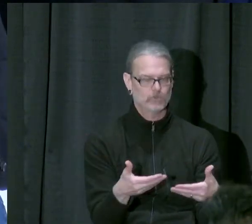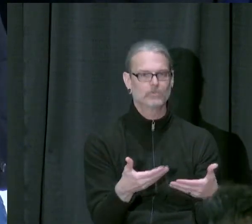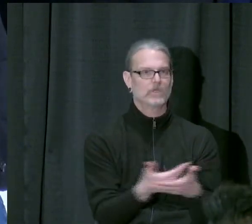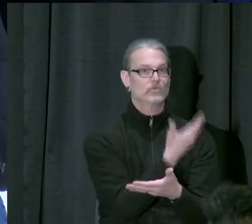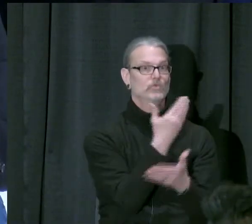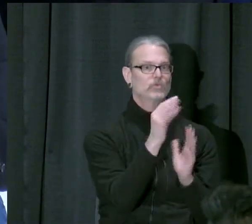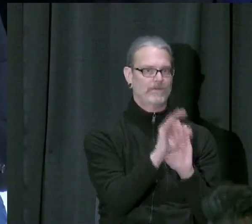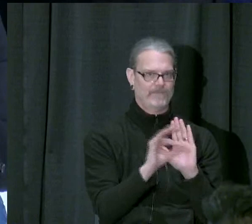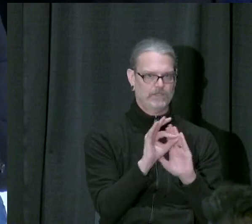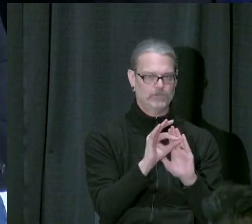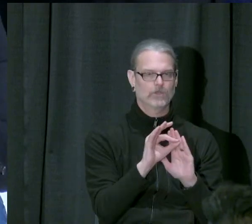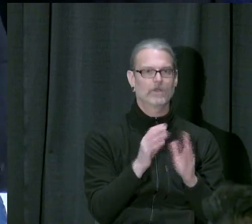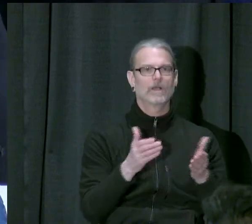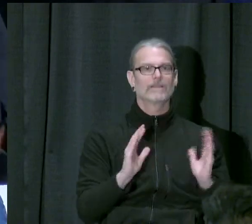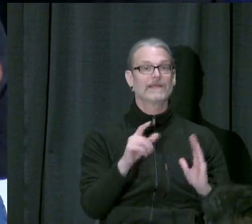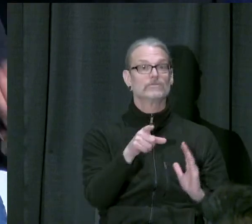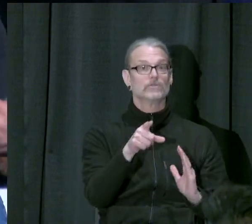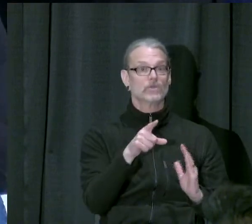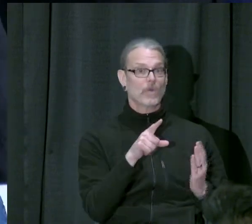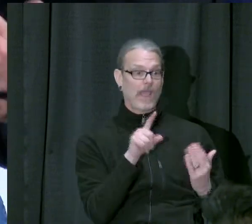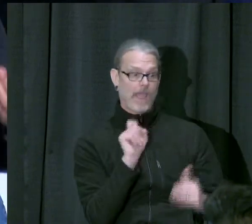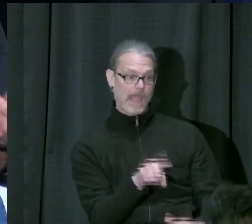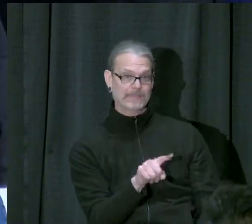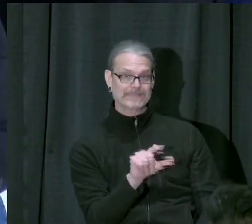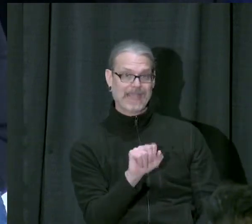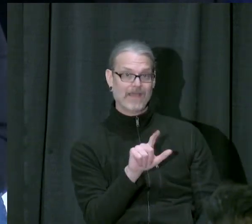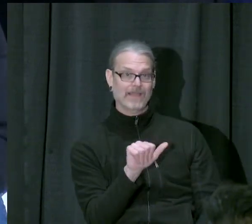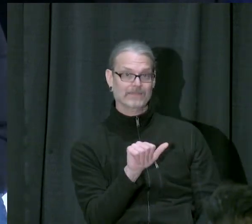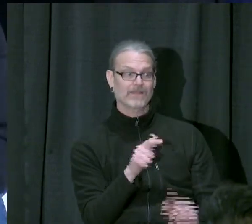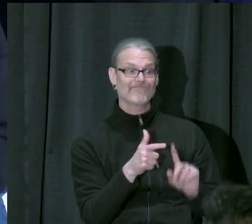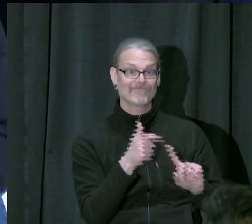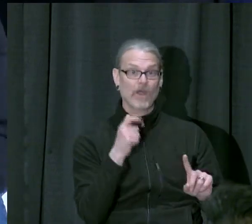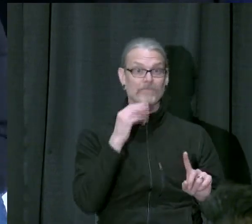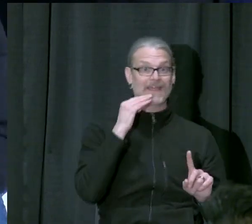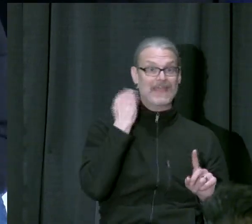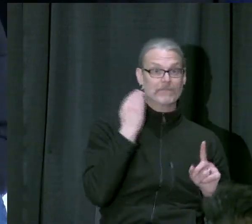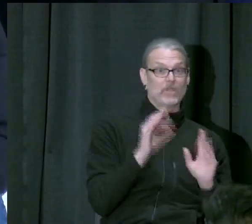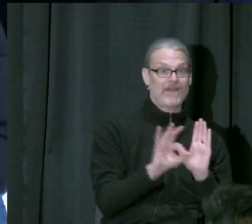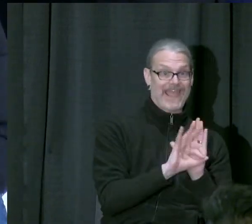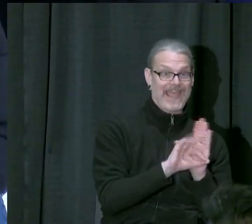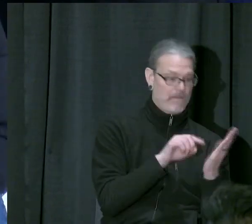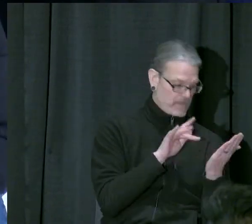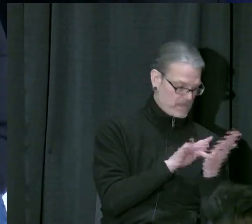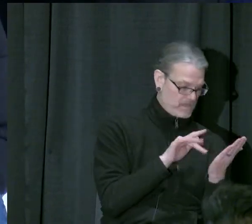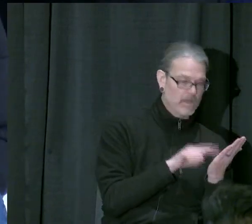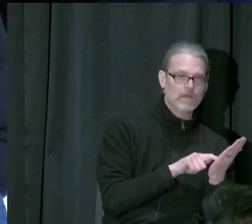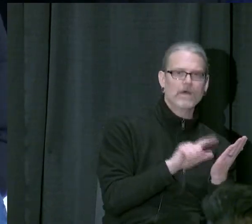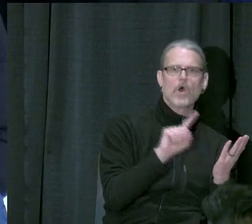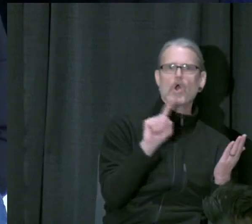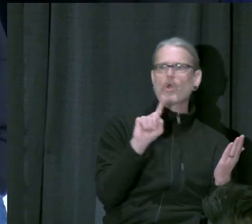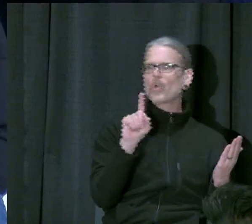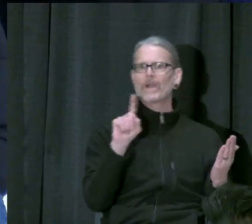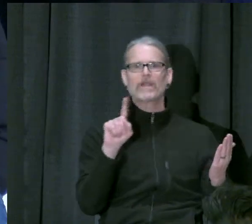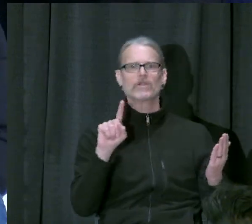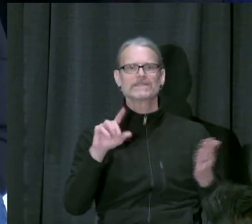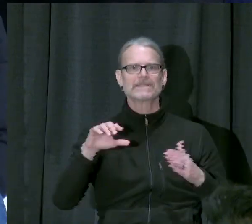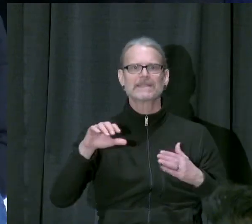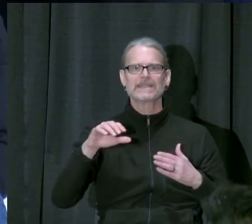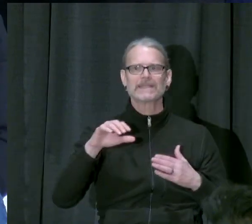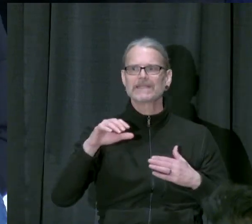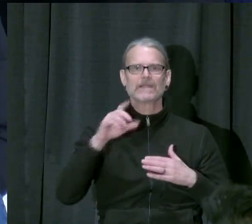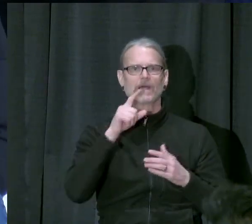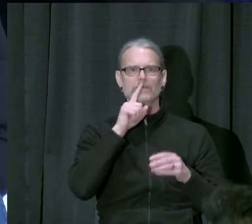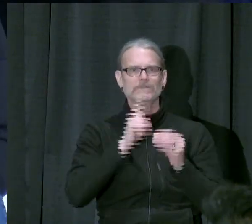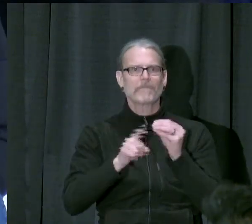that actually allows you to ask Alexa from the Amazon app, where is tomato sauce in the Whole Foods